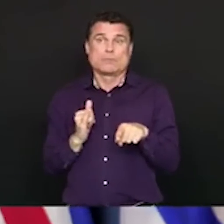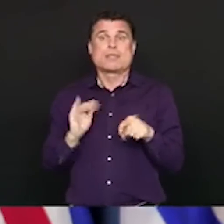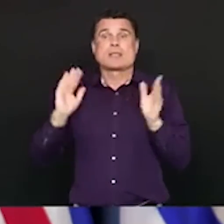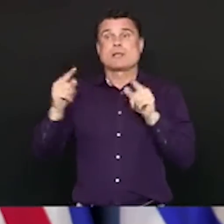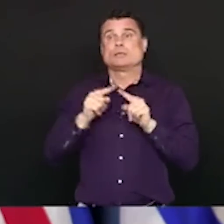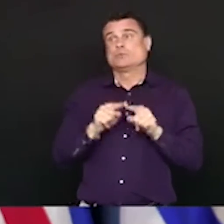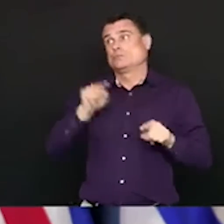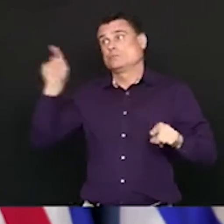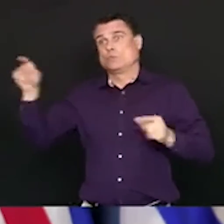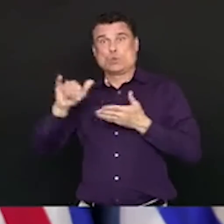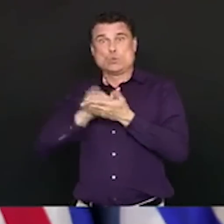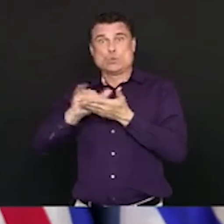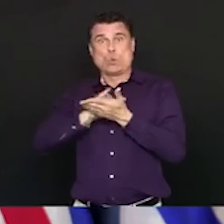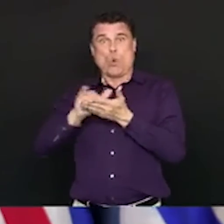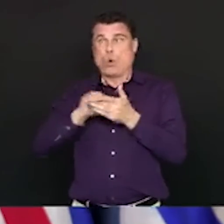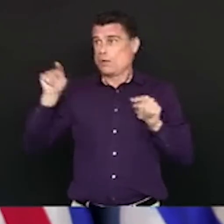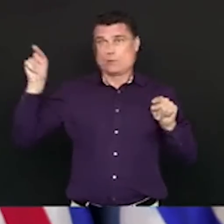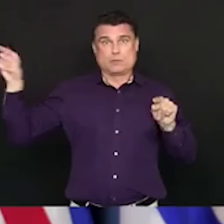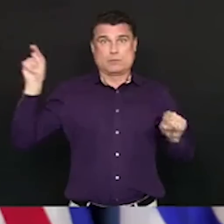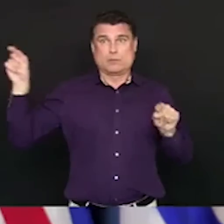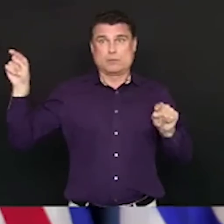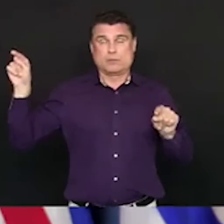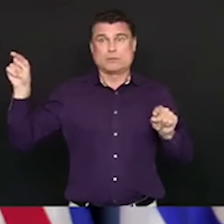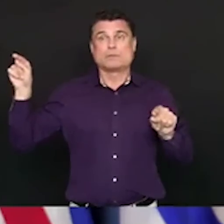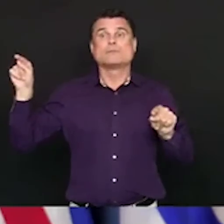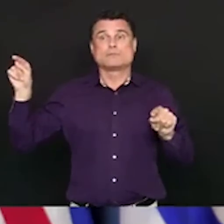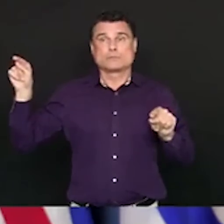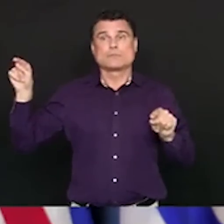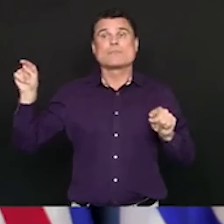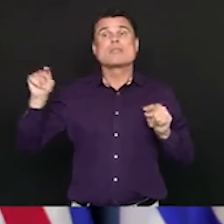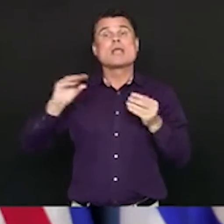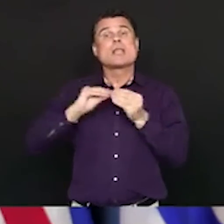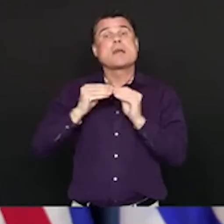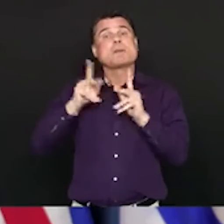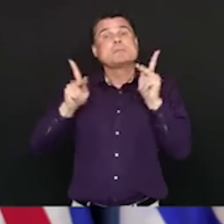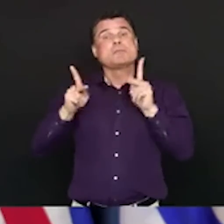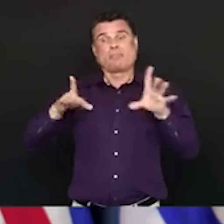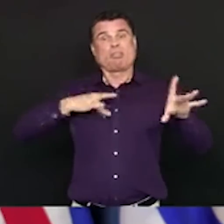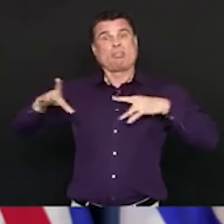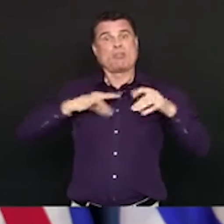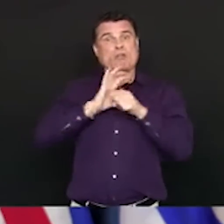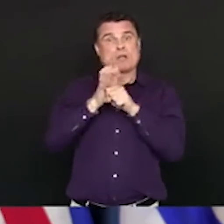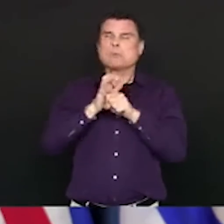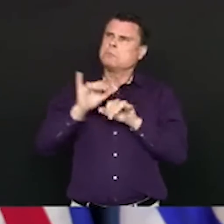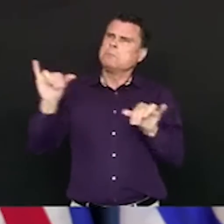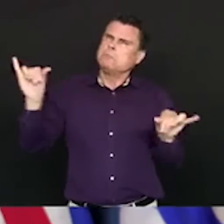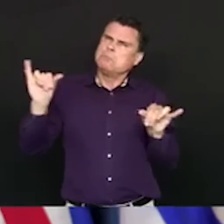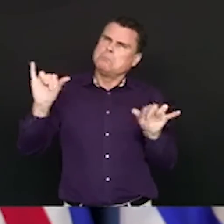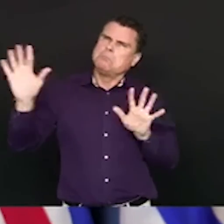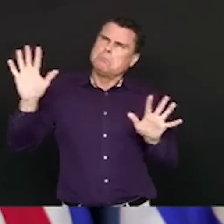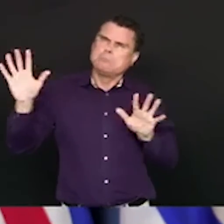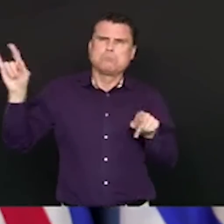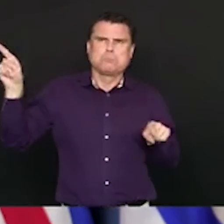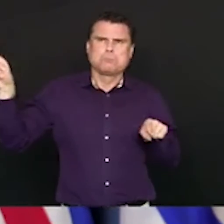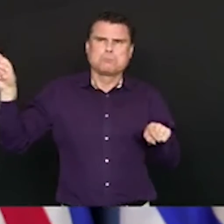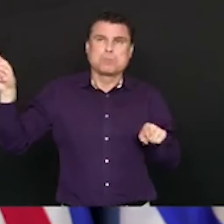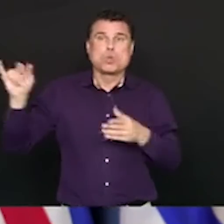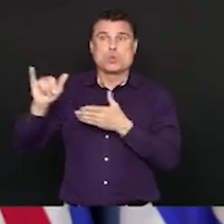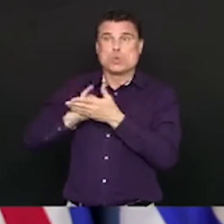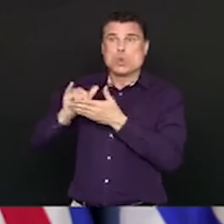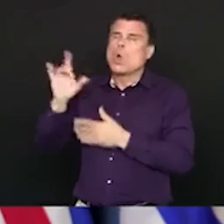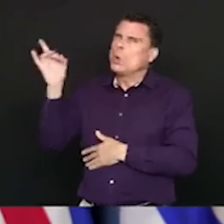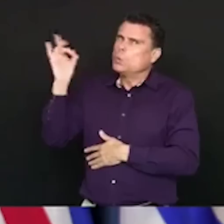course, California much larger, but their outcomes have been drastically different, and I think that speaks